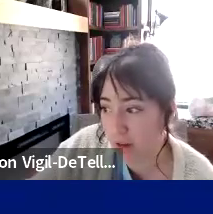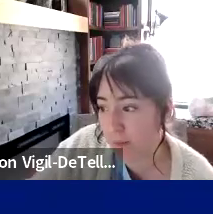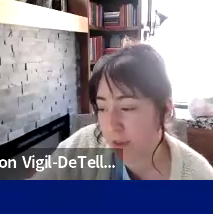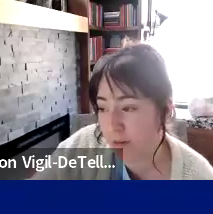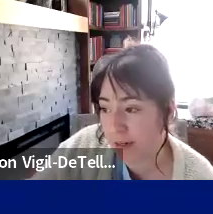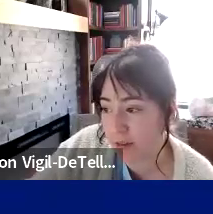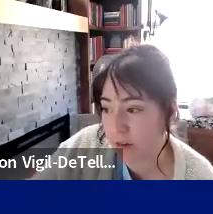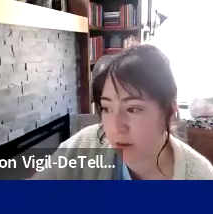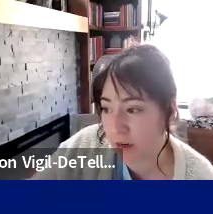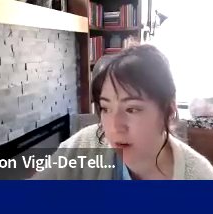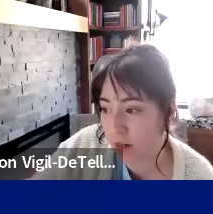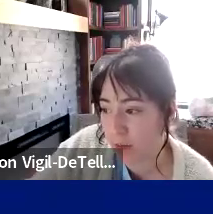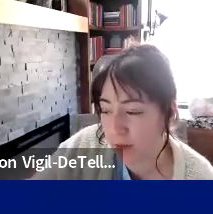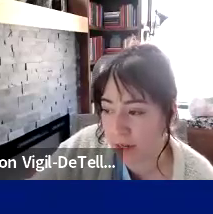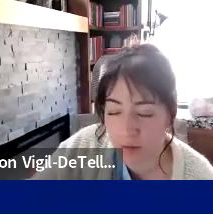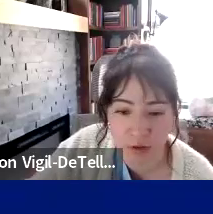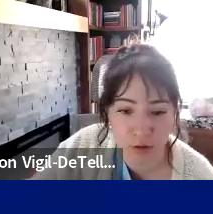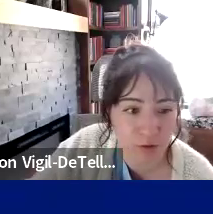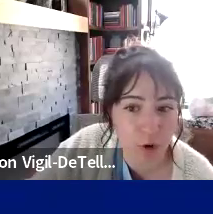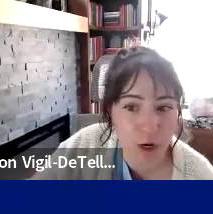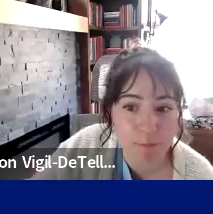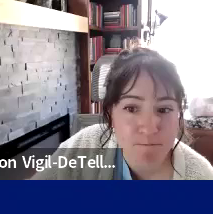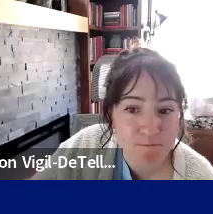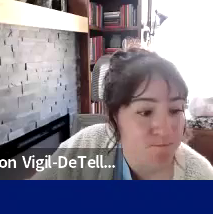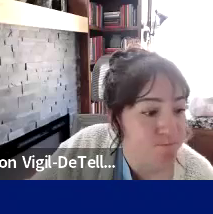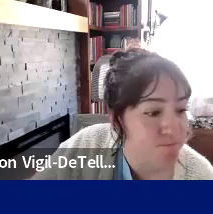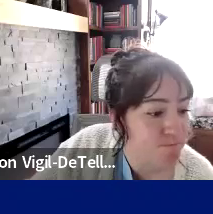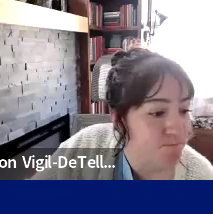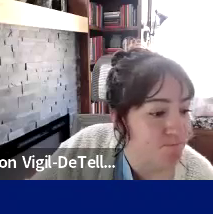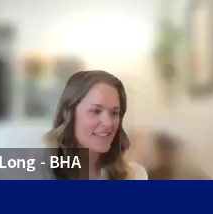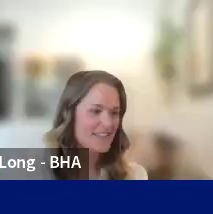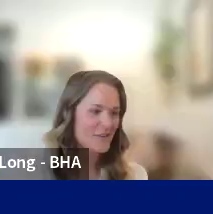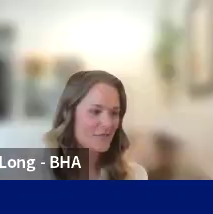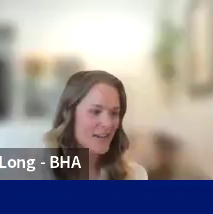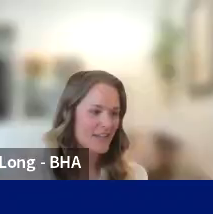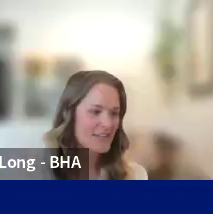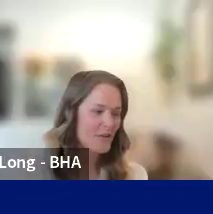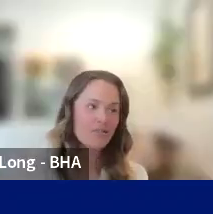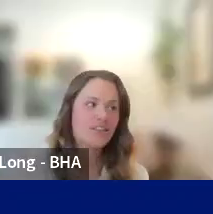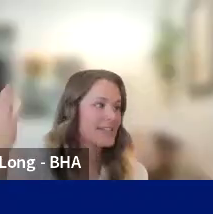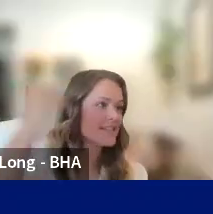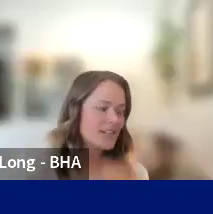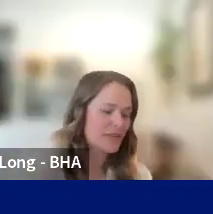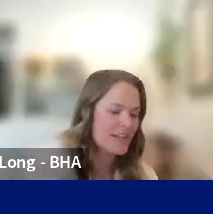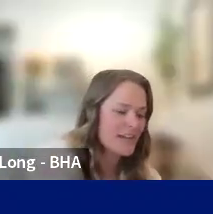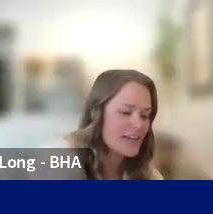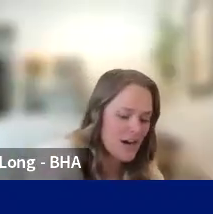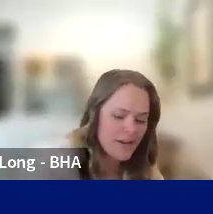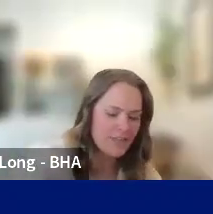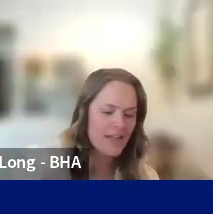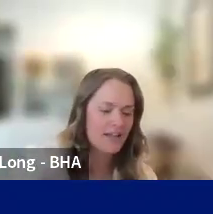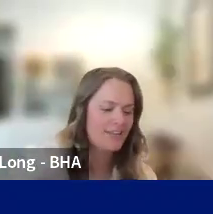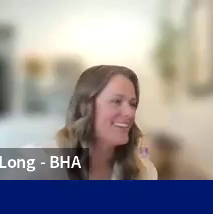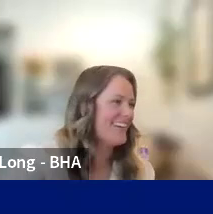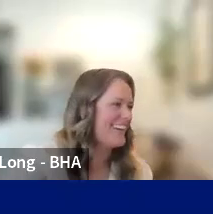all invited to and going to be invited to register for. Yes. All right. So you get to listen to me again, guys.